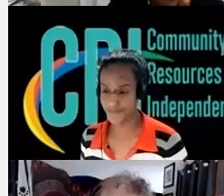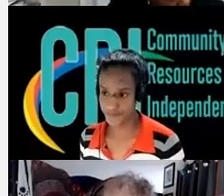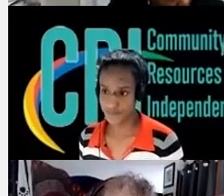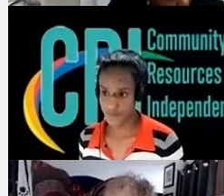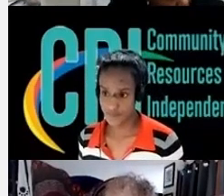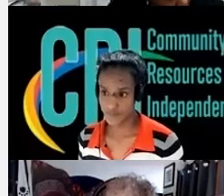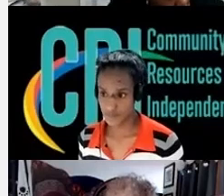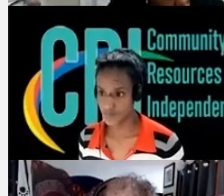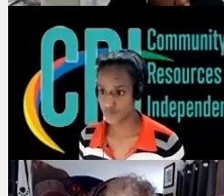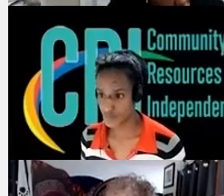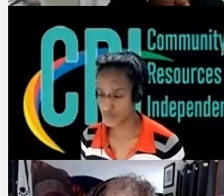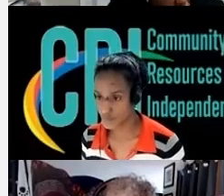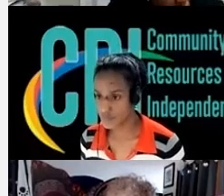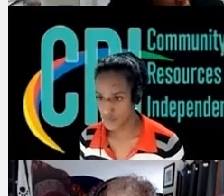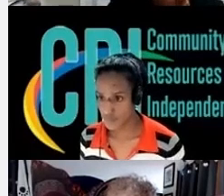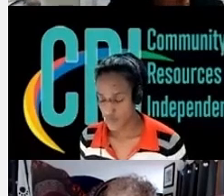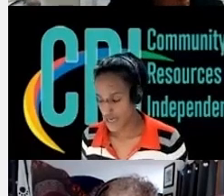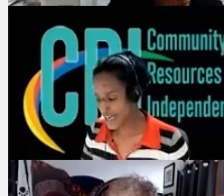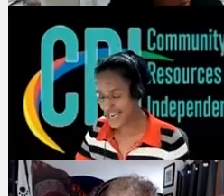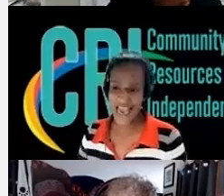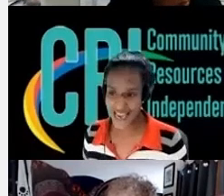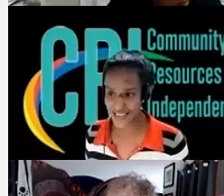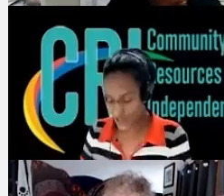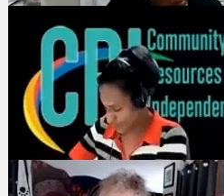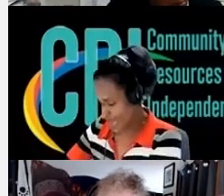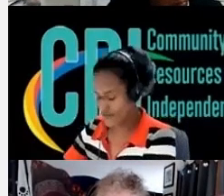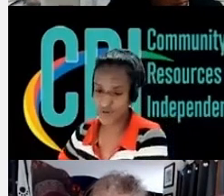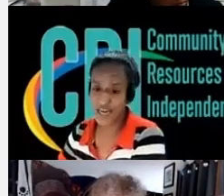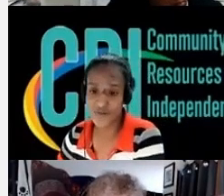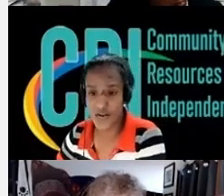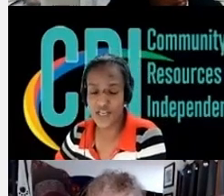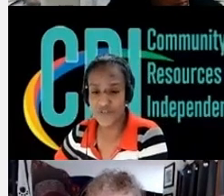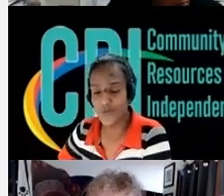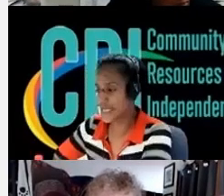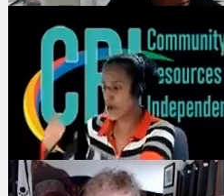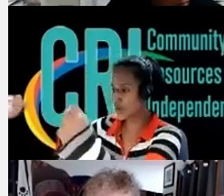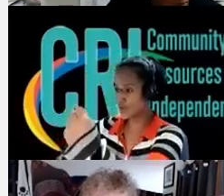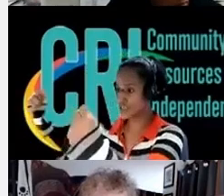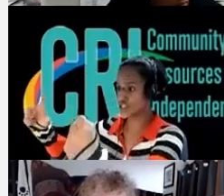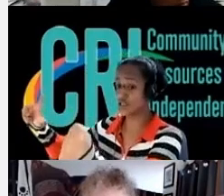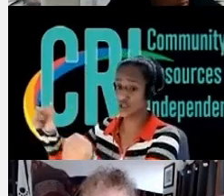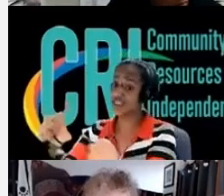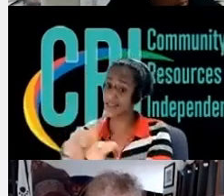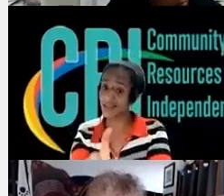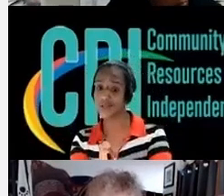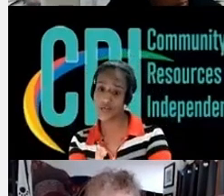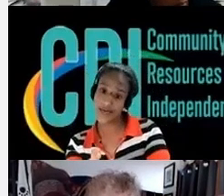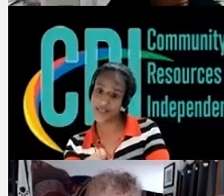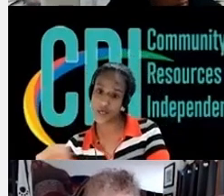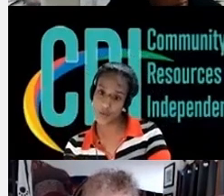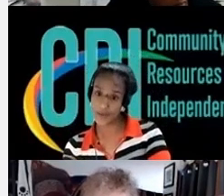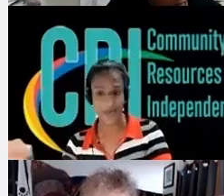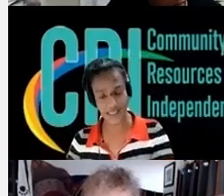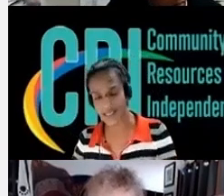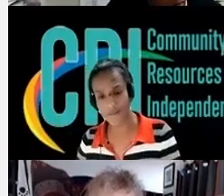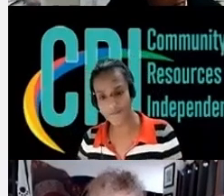screenshot, so I can print it out with you and you can take it with you. That's the And you can have it right in front of you and say, oh, this sheet looks like this screen.